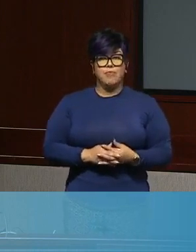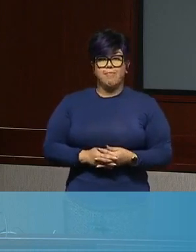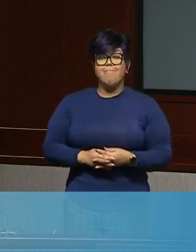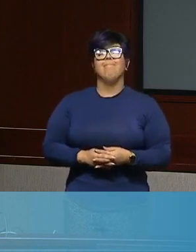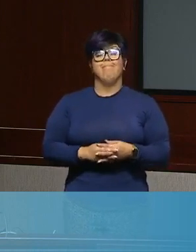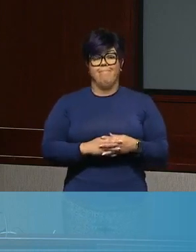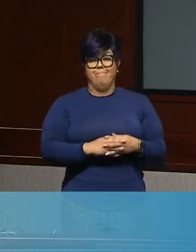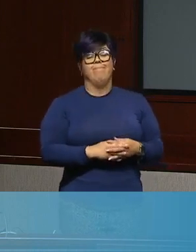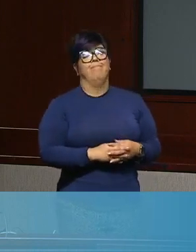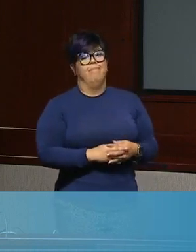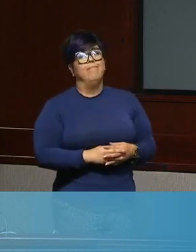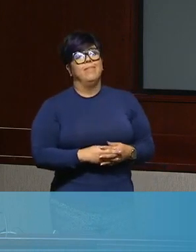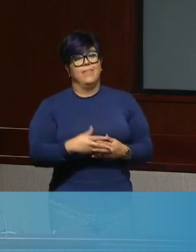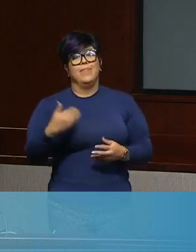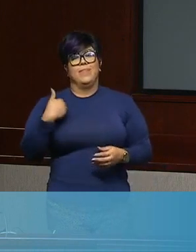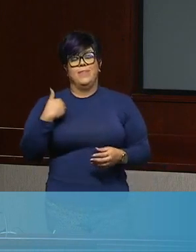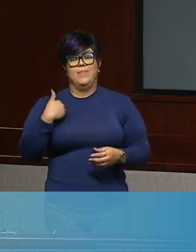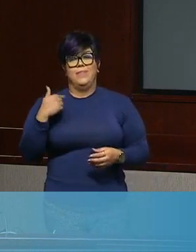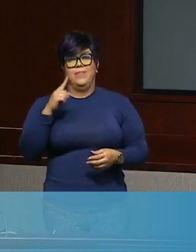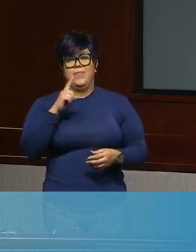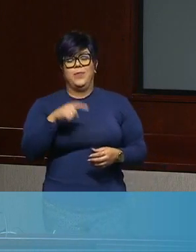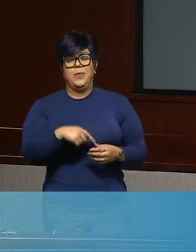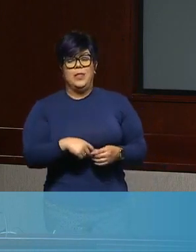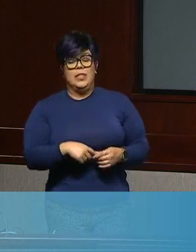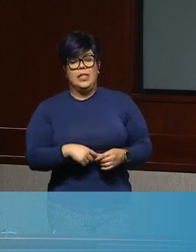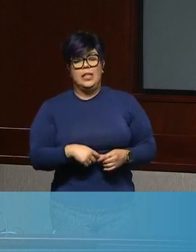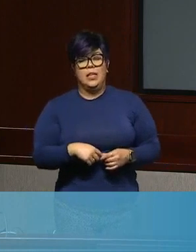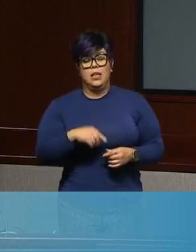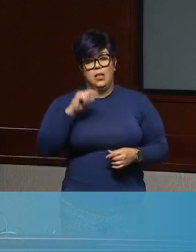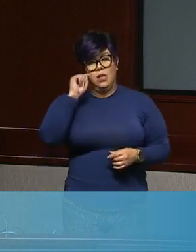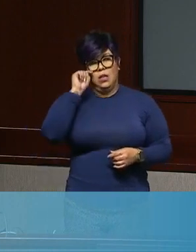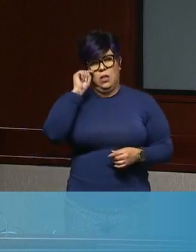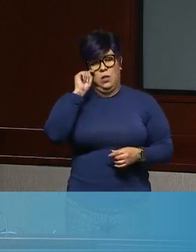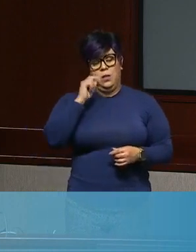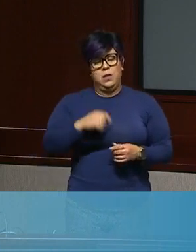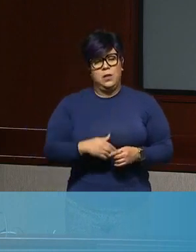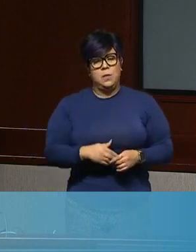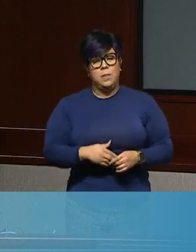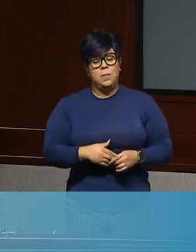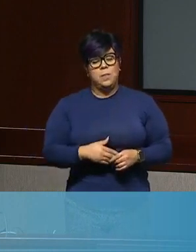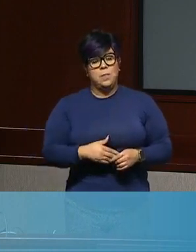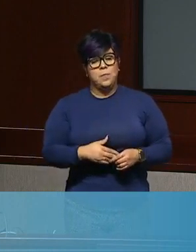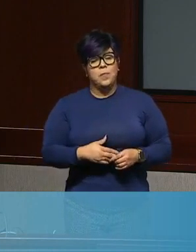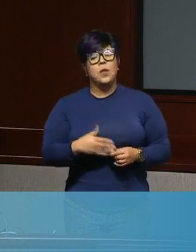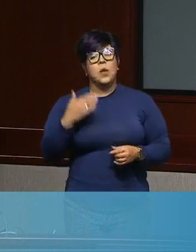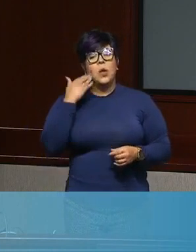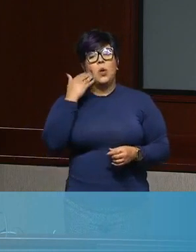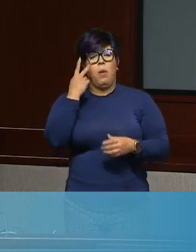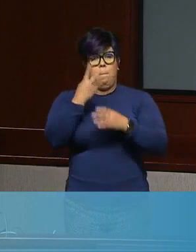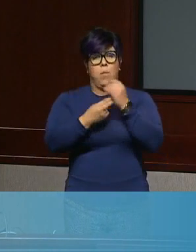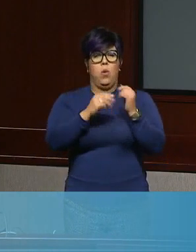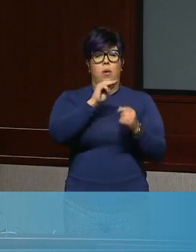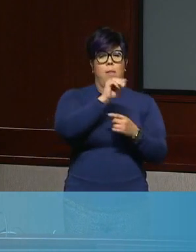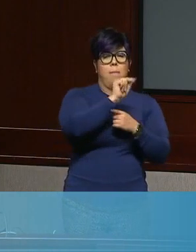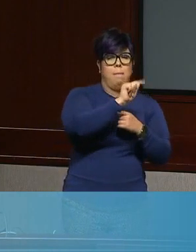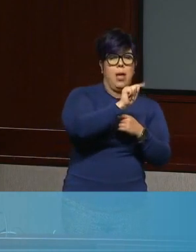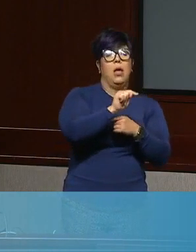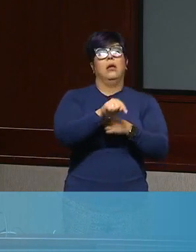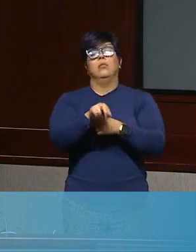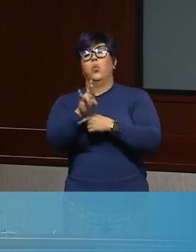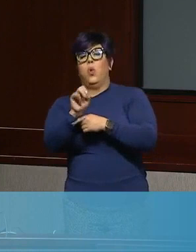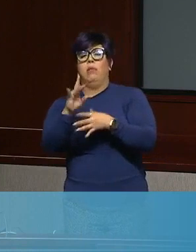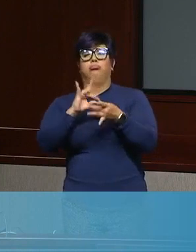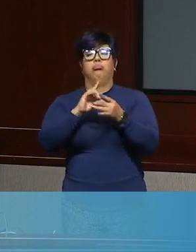Yes, quickly, just I know that both Matt and Ryan discussed briefly students and